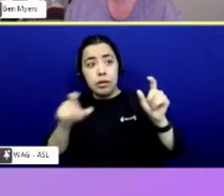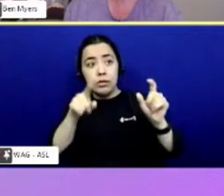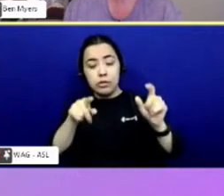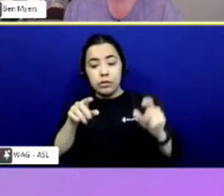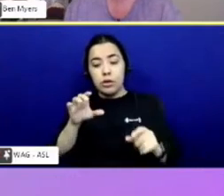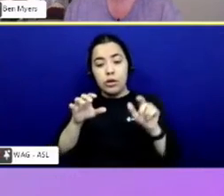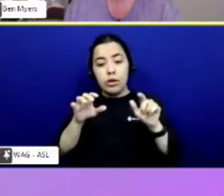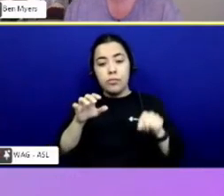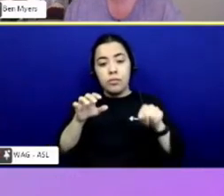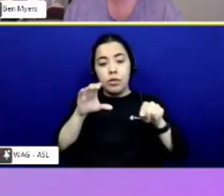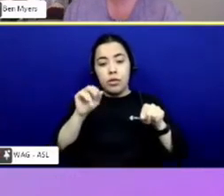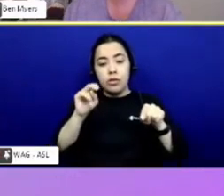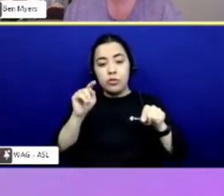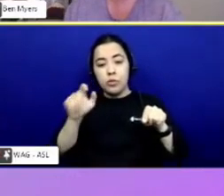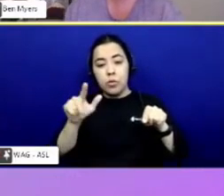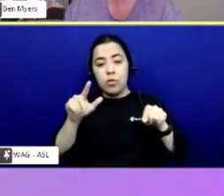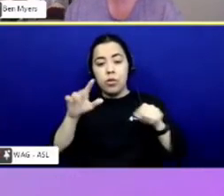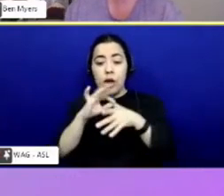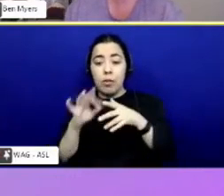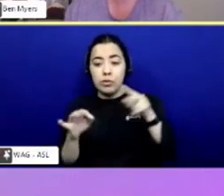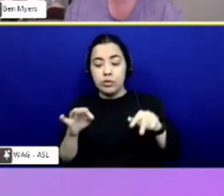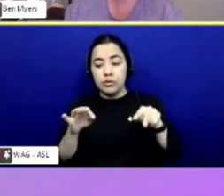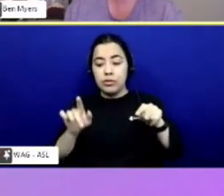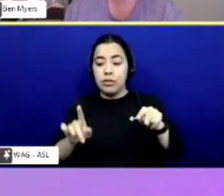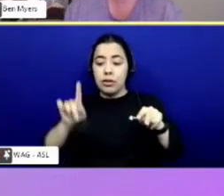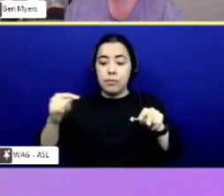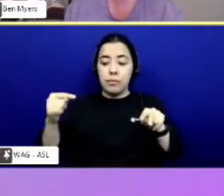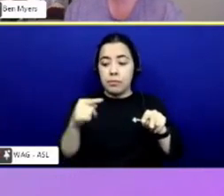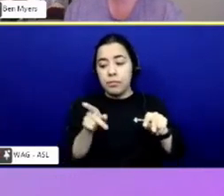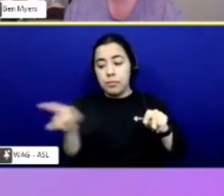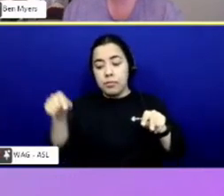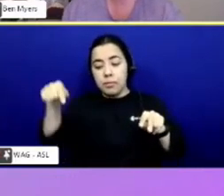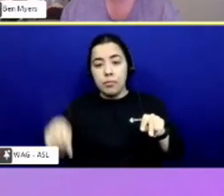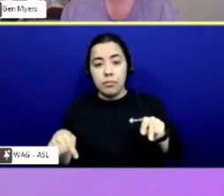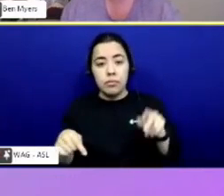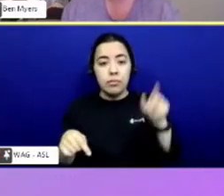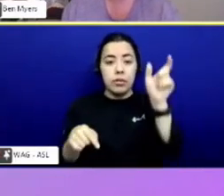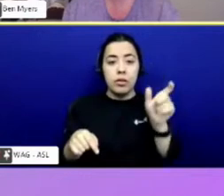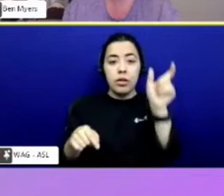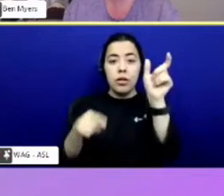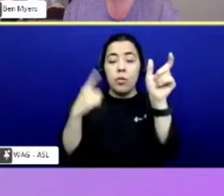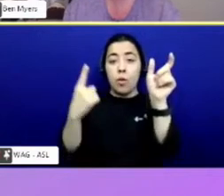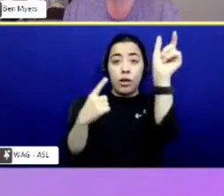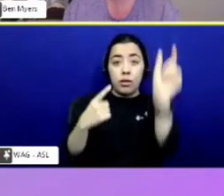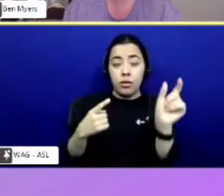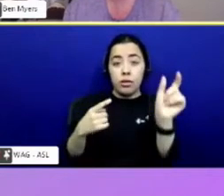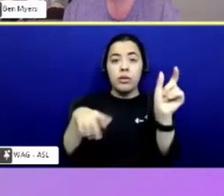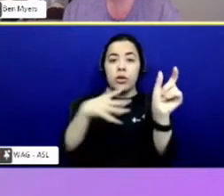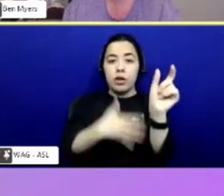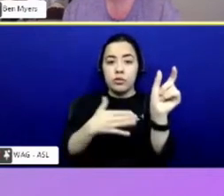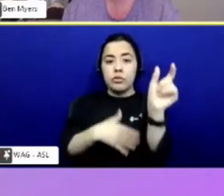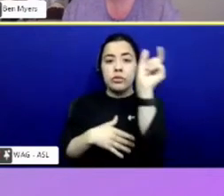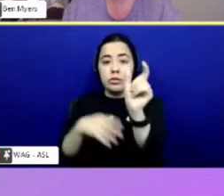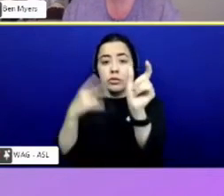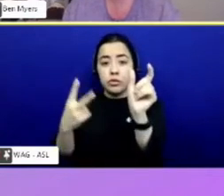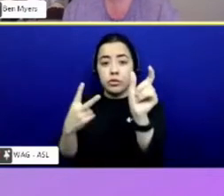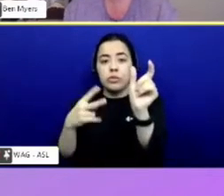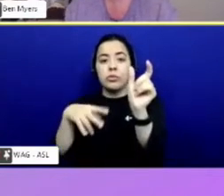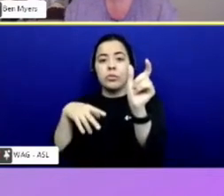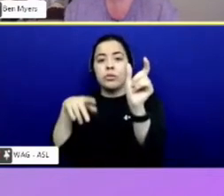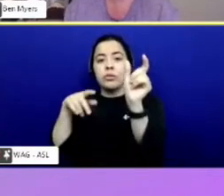left arrow, or right arrow. Rank, column 1 of 6. Country, column 2 of 6, row 2 of 11. China, row 3 of 11.